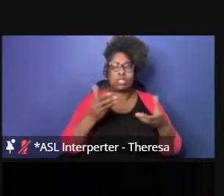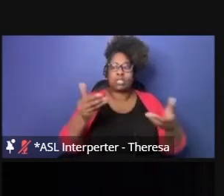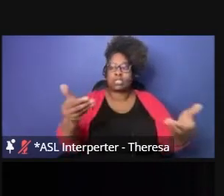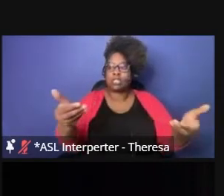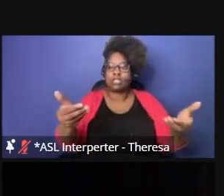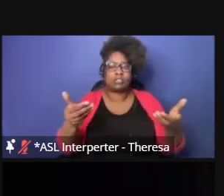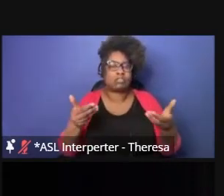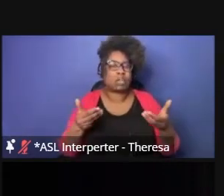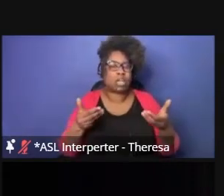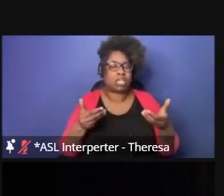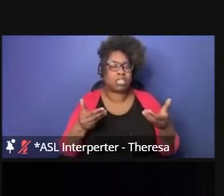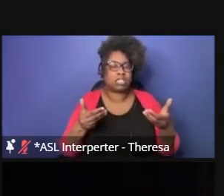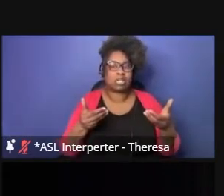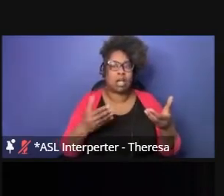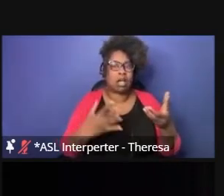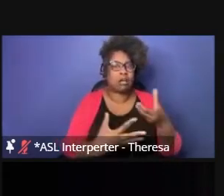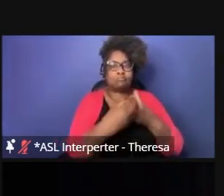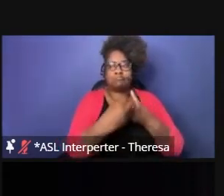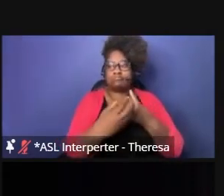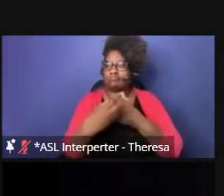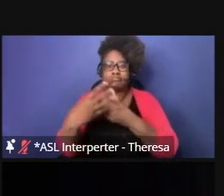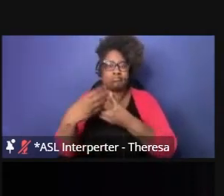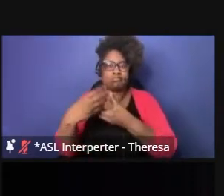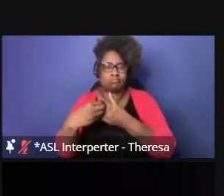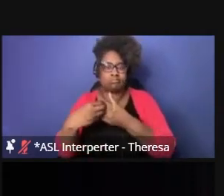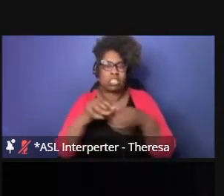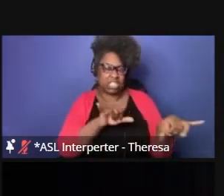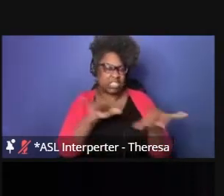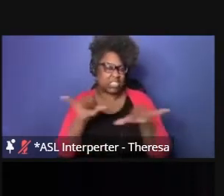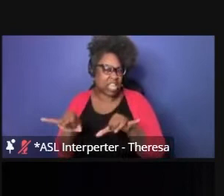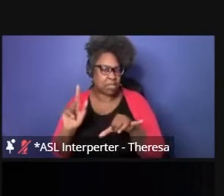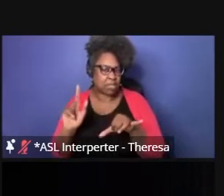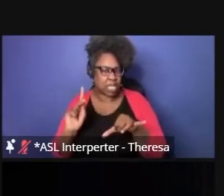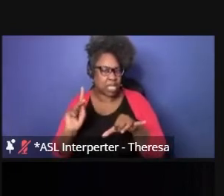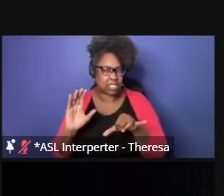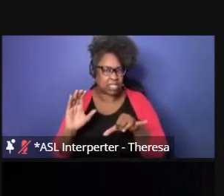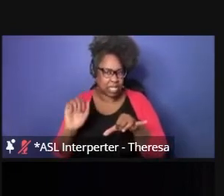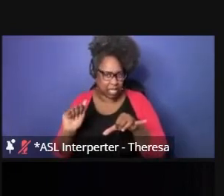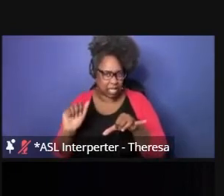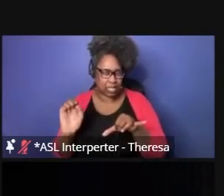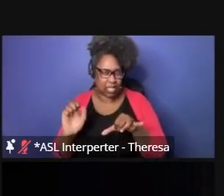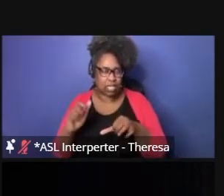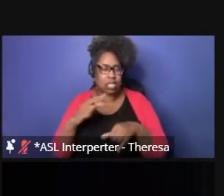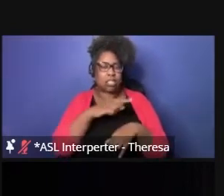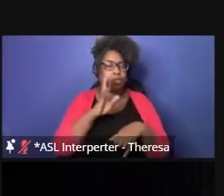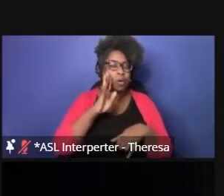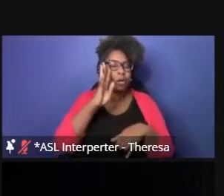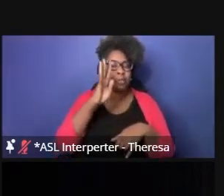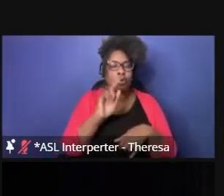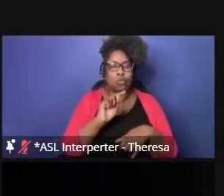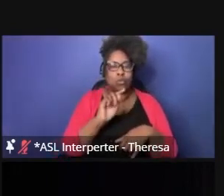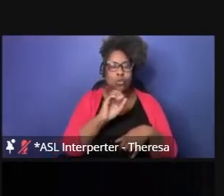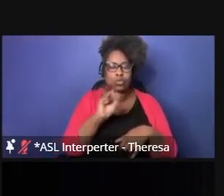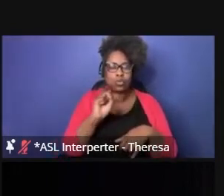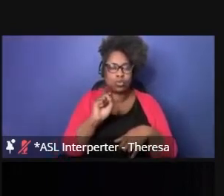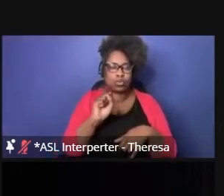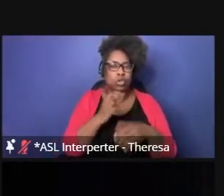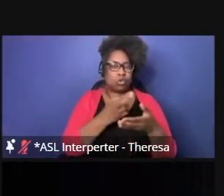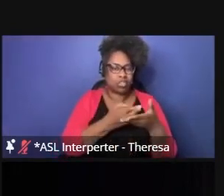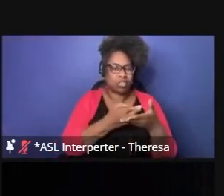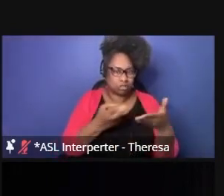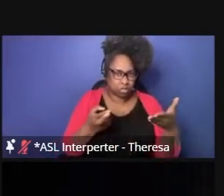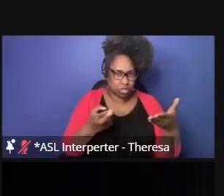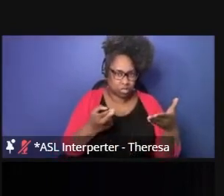inclusive coalitions like we have here to create those tools and resources. Because what we've heard is that when it's all